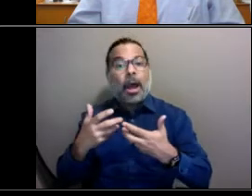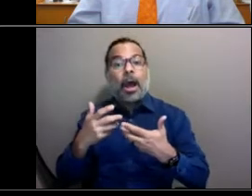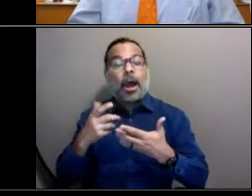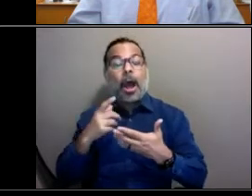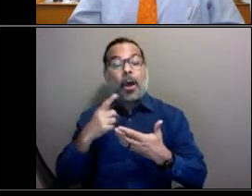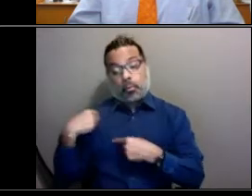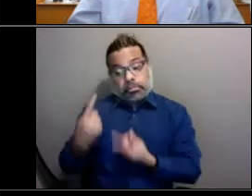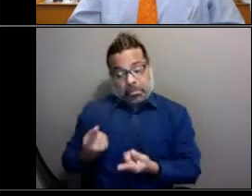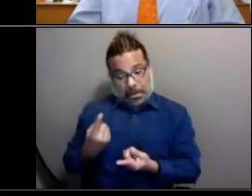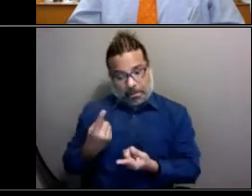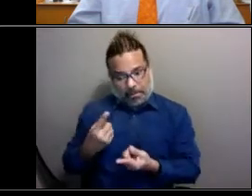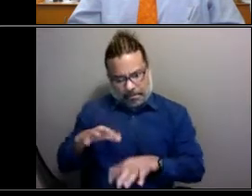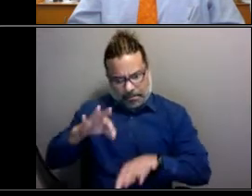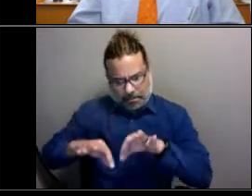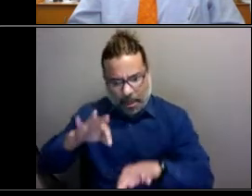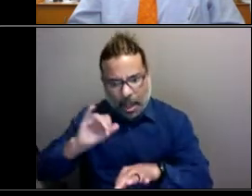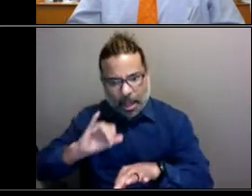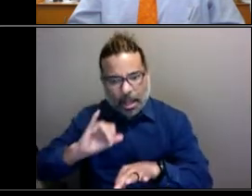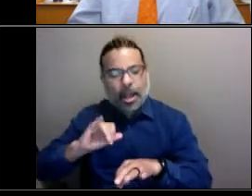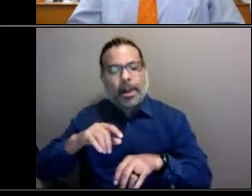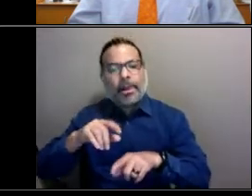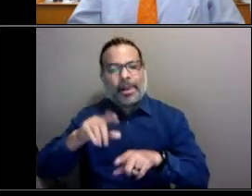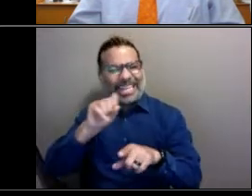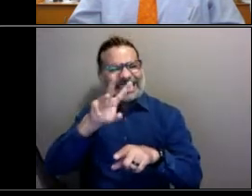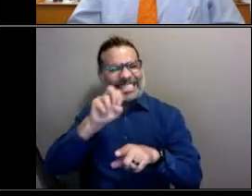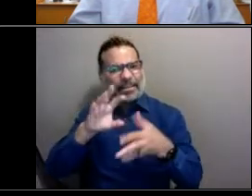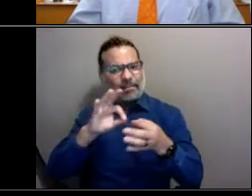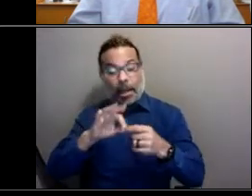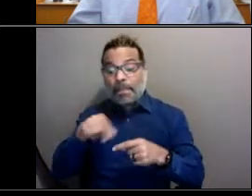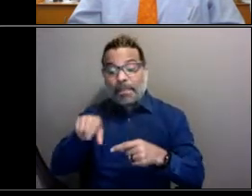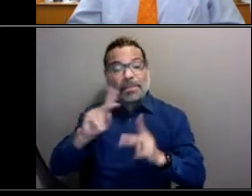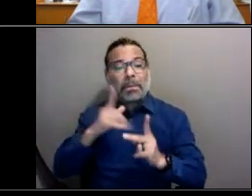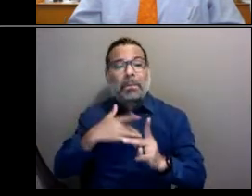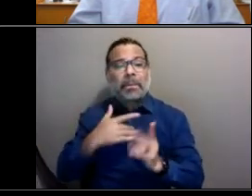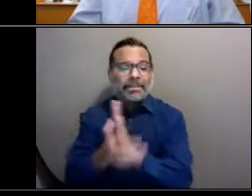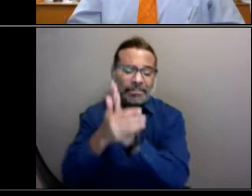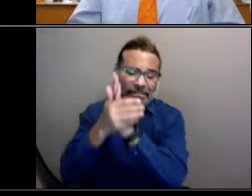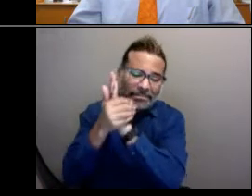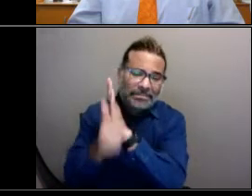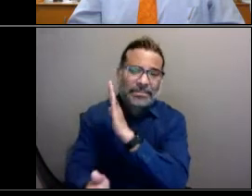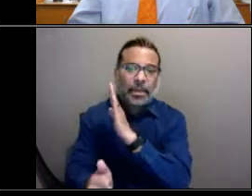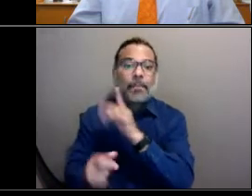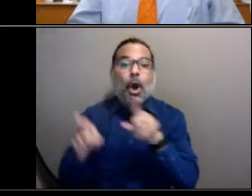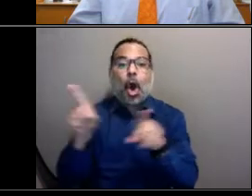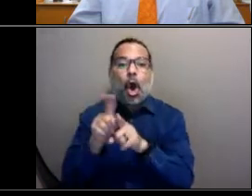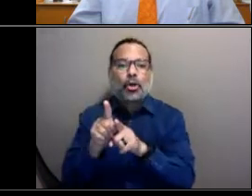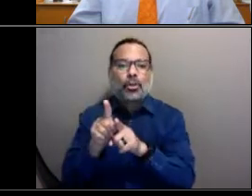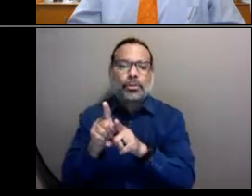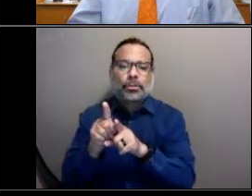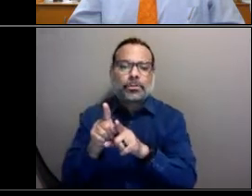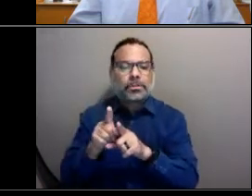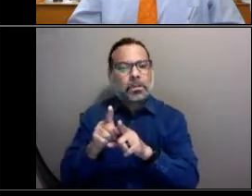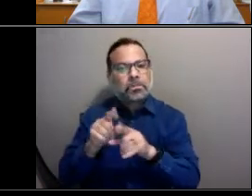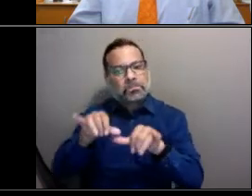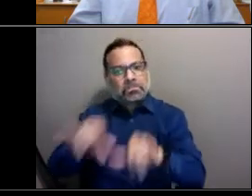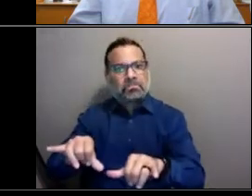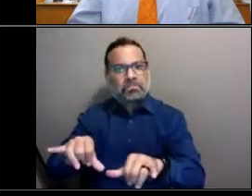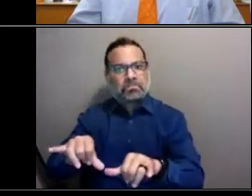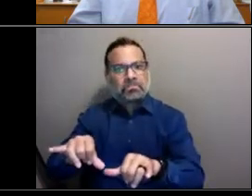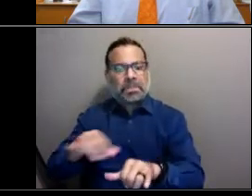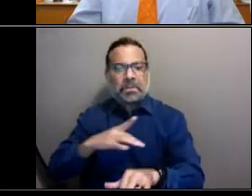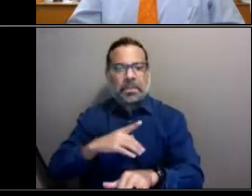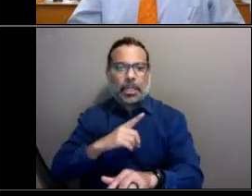only, to Steve's point, are these amazingly talented individuals, amazingly loyal, amazingly hardworking, and